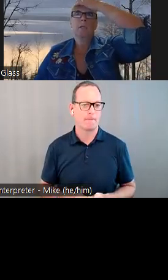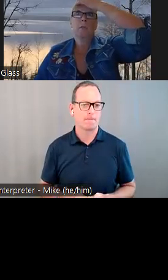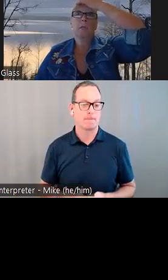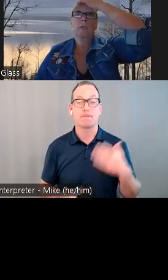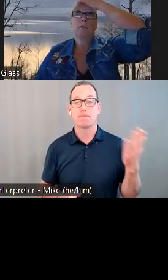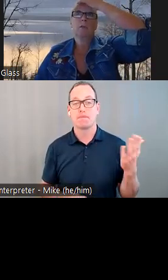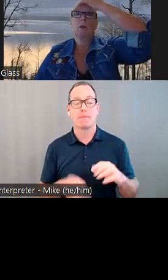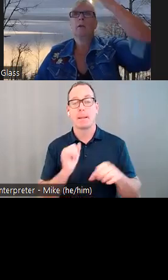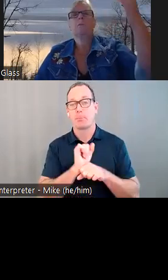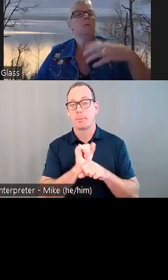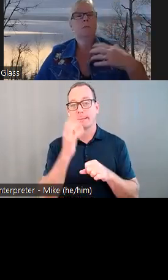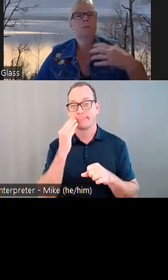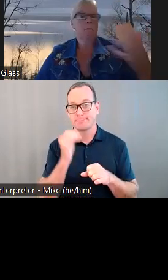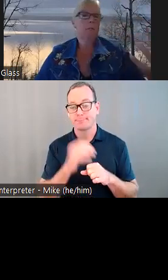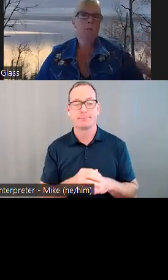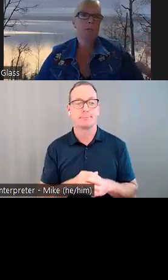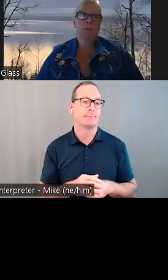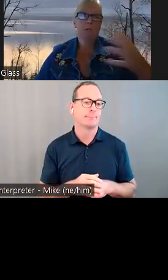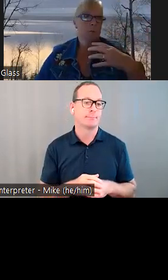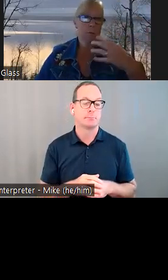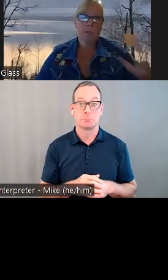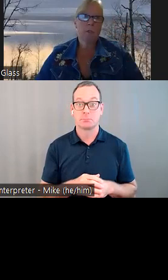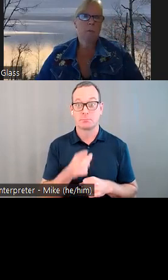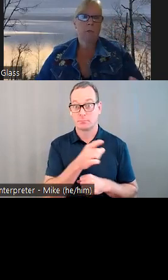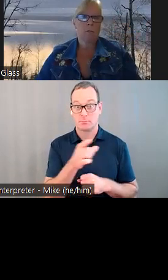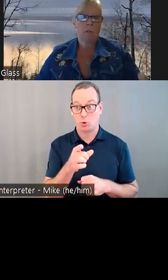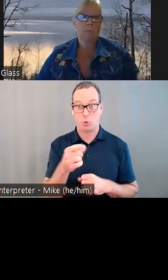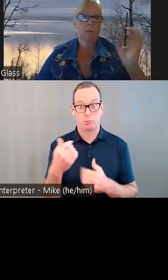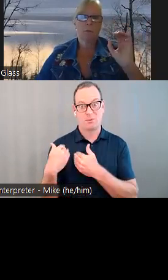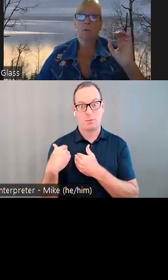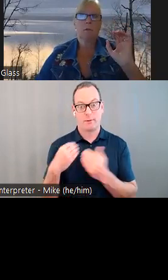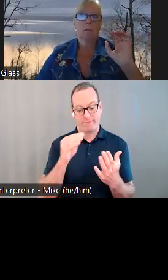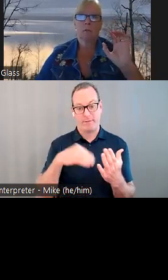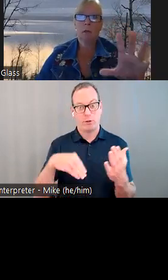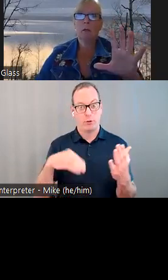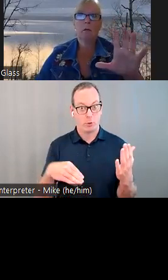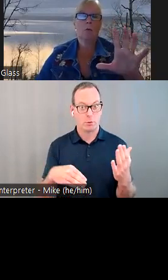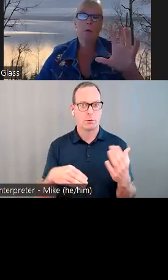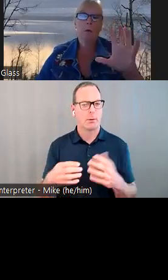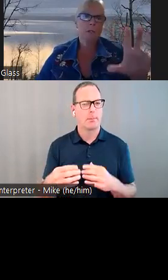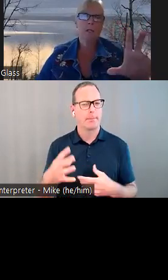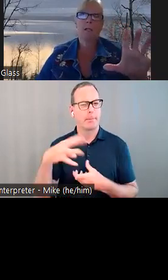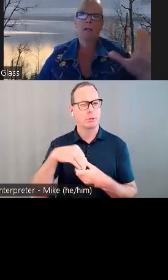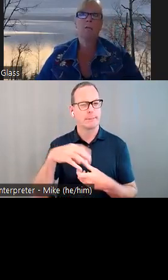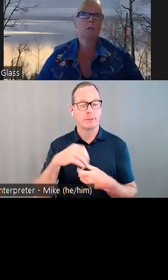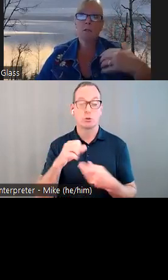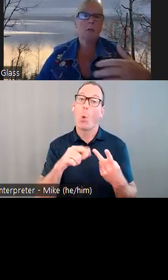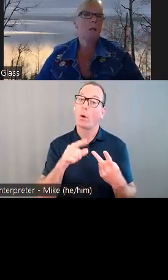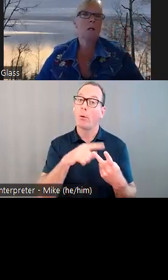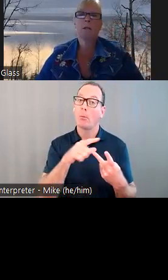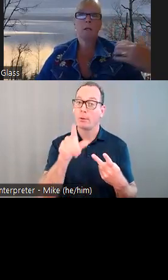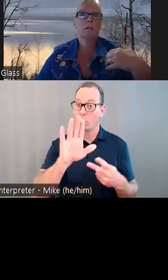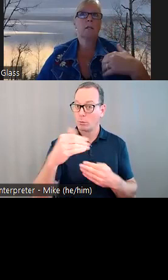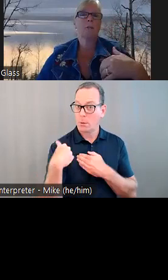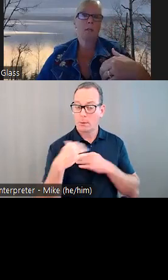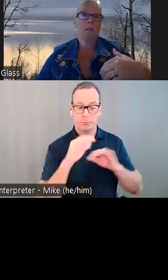employment experience. So again, if you are someone that fills out those participant registration forms, or enters data in CAMS, these are all